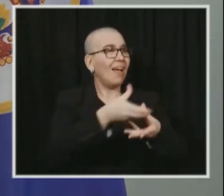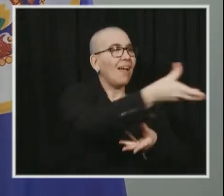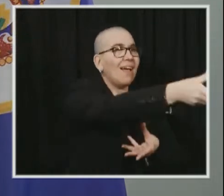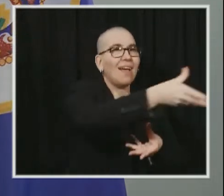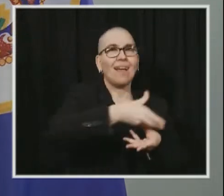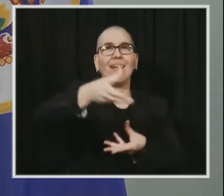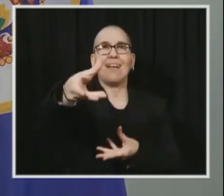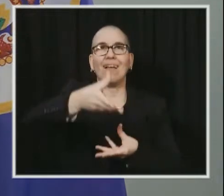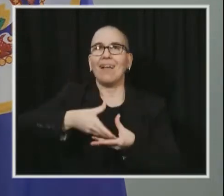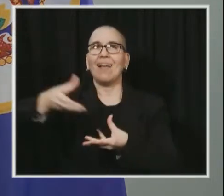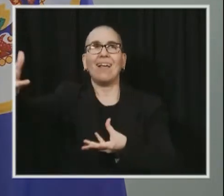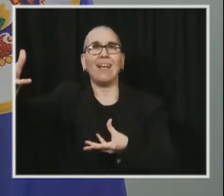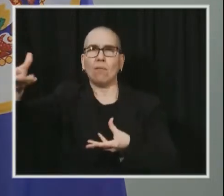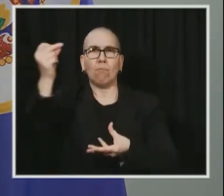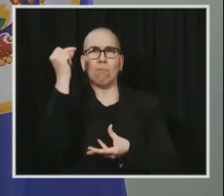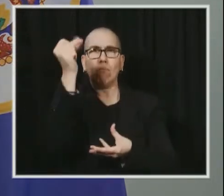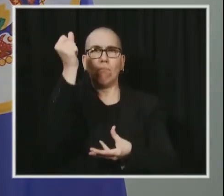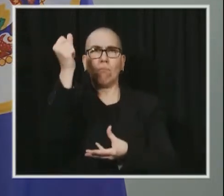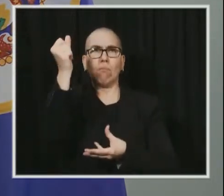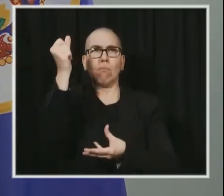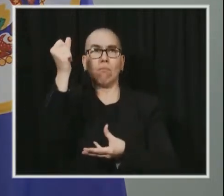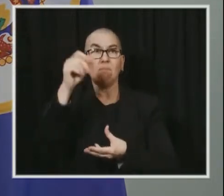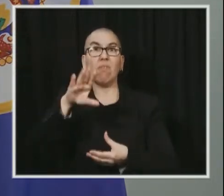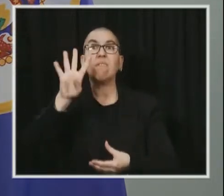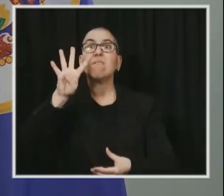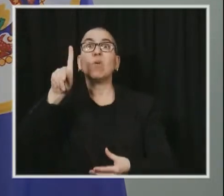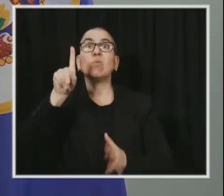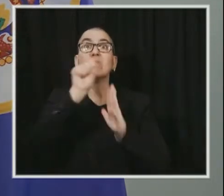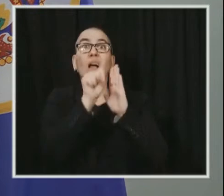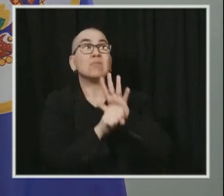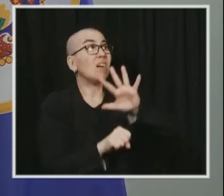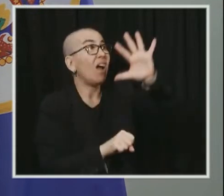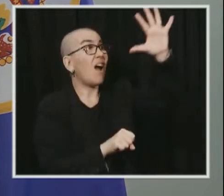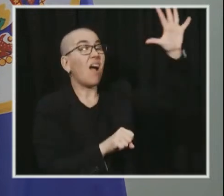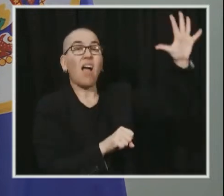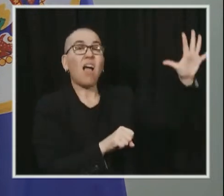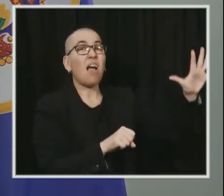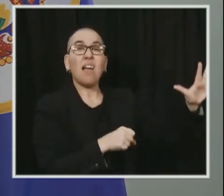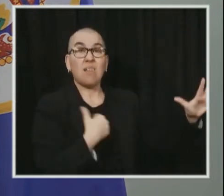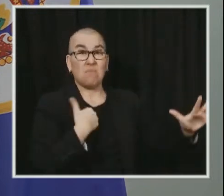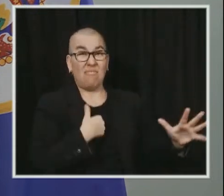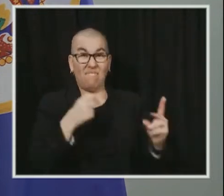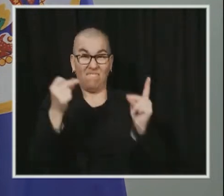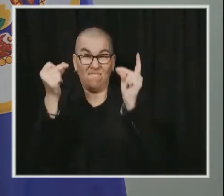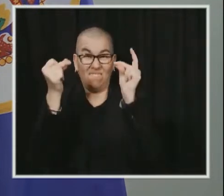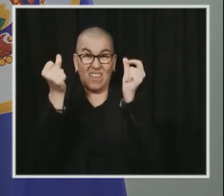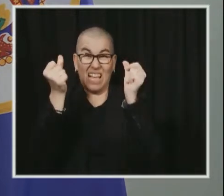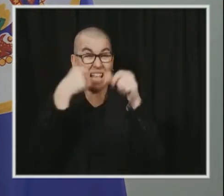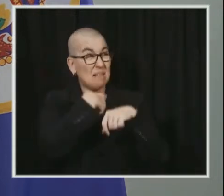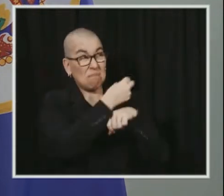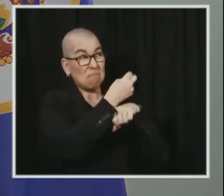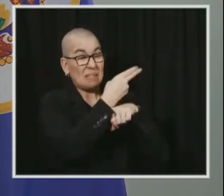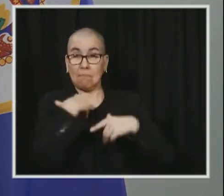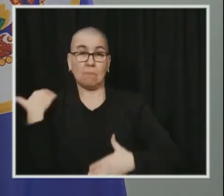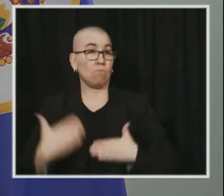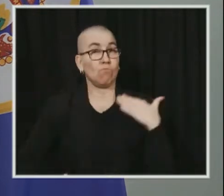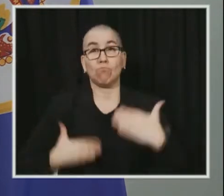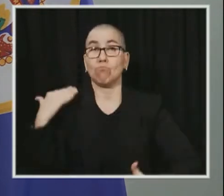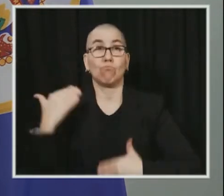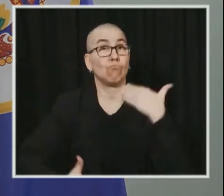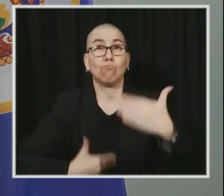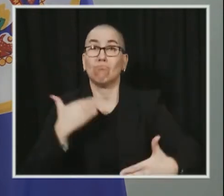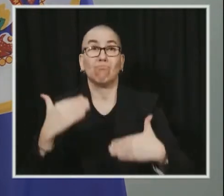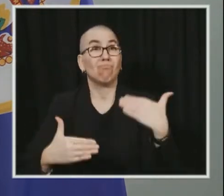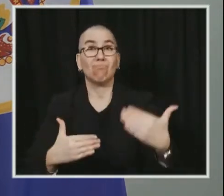41 other states. And I'll tell you, when all of this is said and done, Minnesota, right at this point in time, in deaths per 100,000 on a per capita basis,